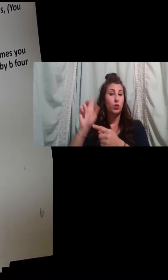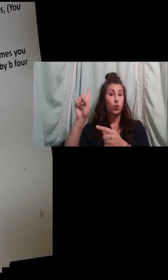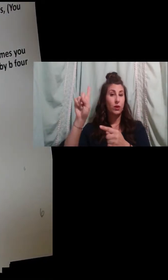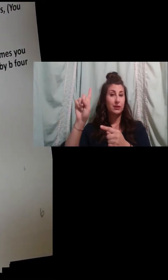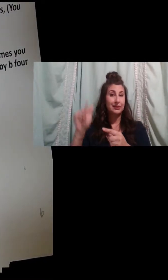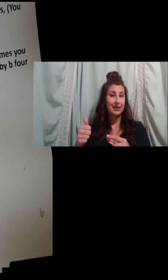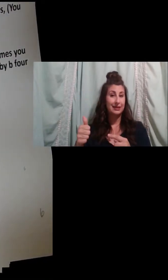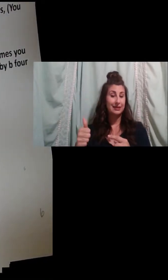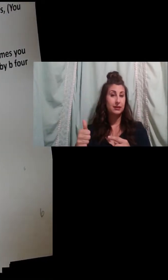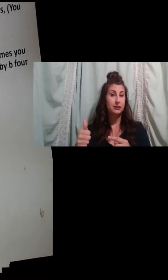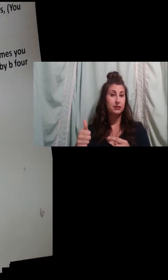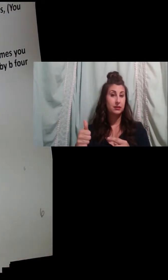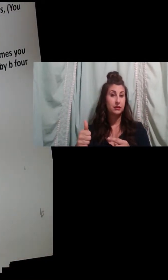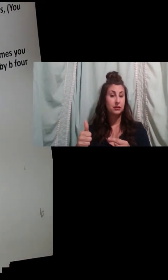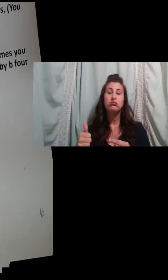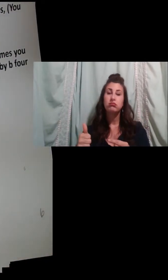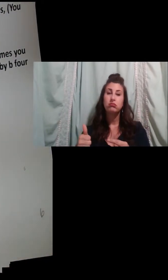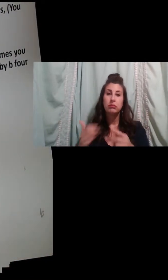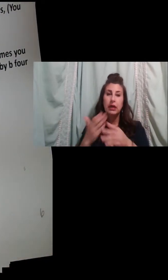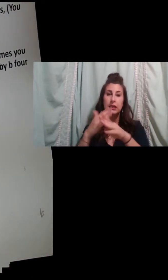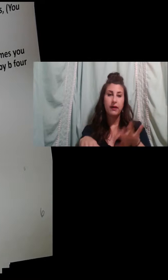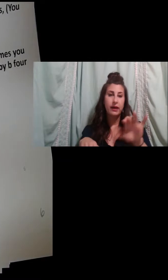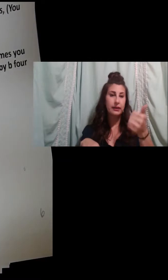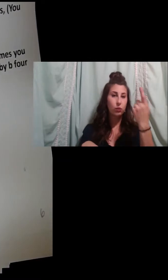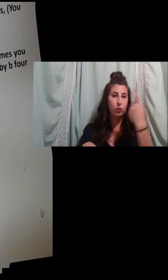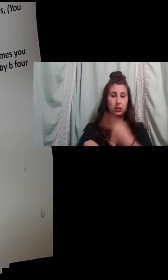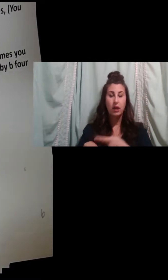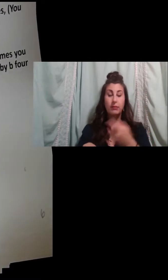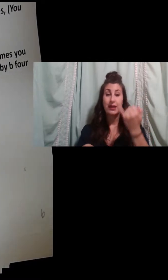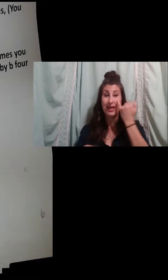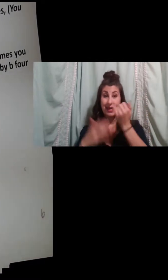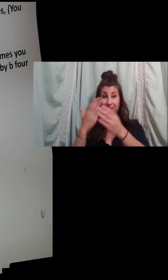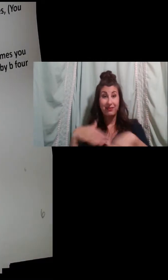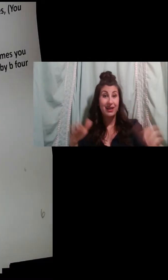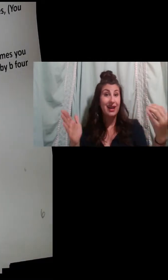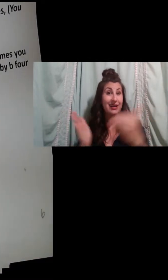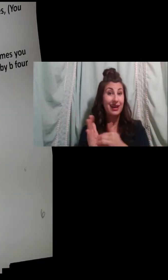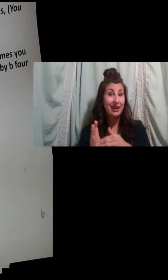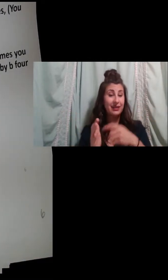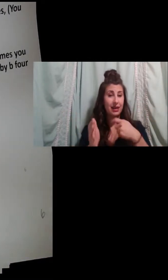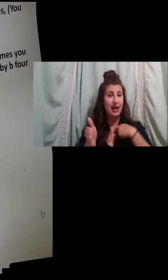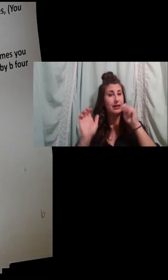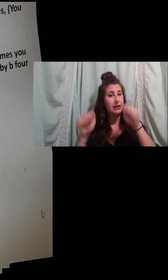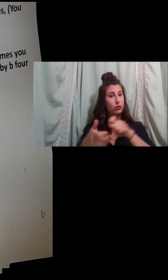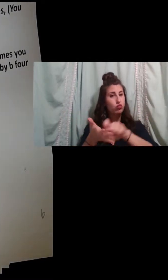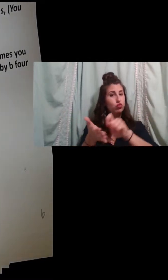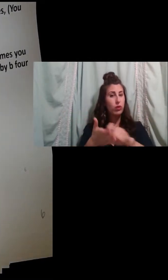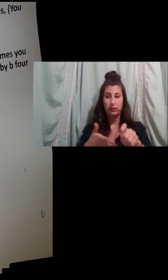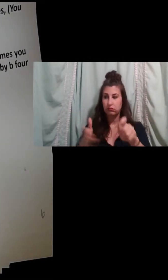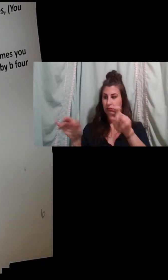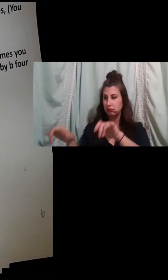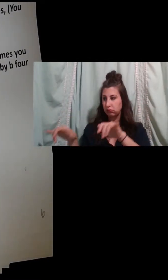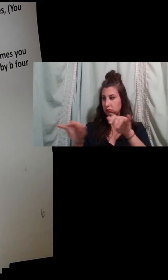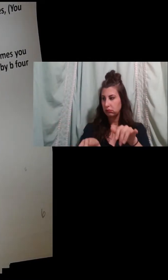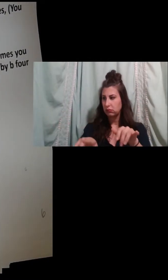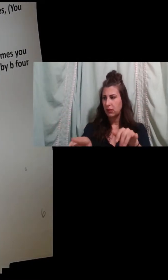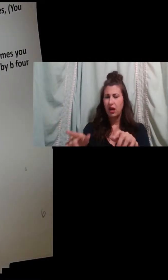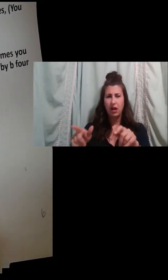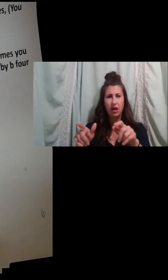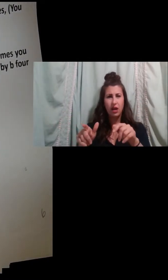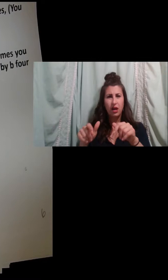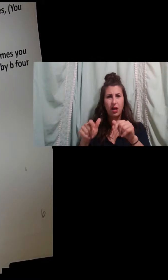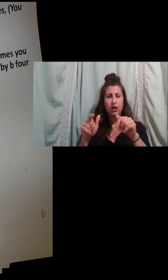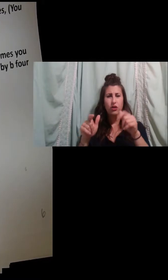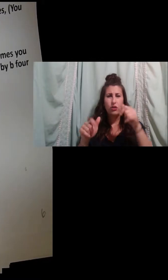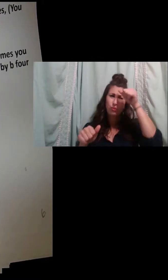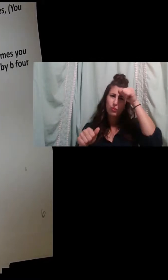represents 1/10. I'm dividing 10 one time. And then if I divide it a second time, I can write it like this. Well, this is the same thing as